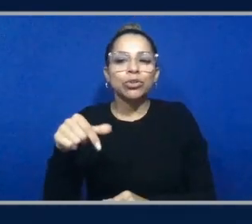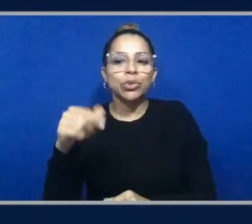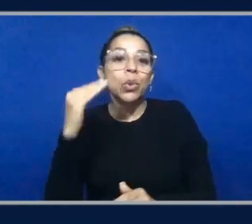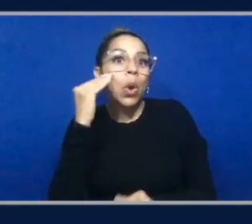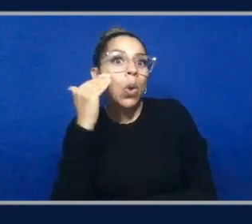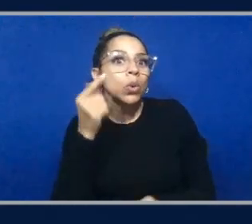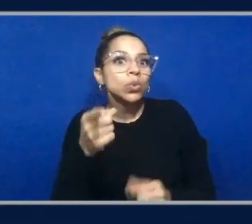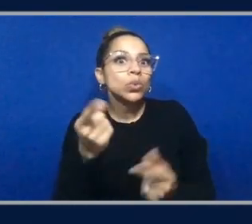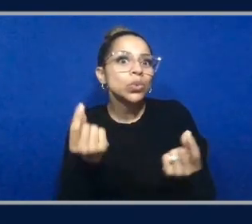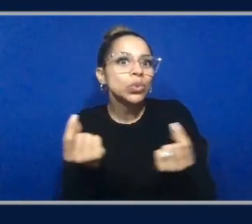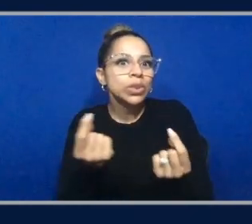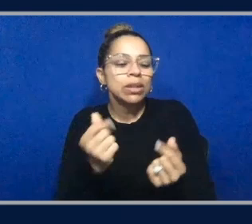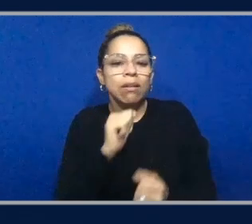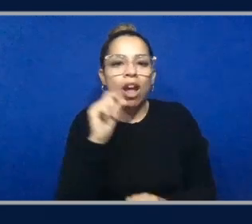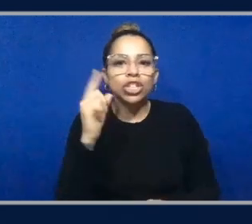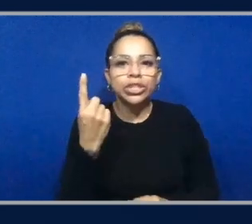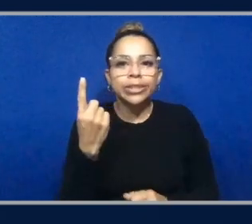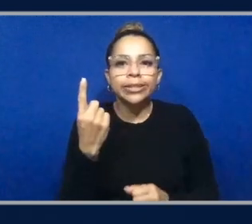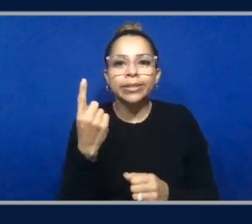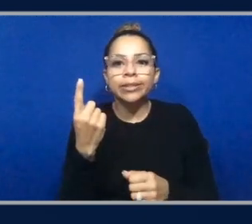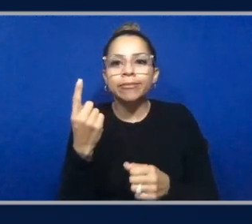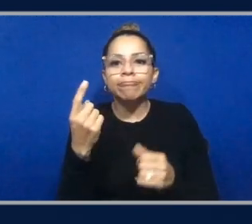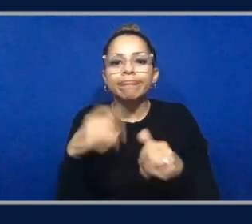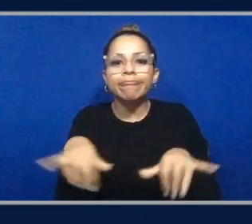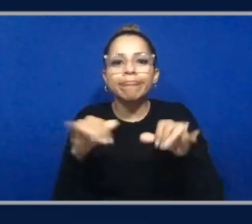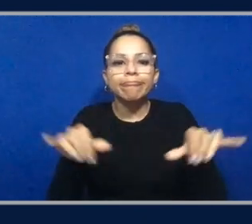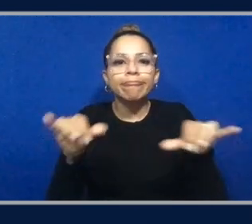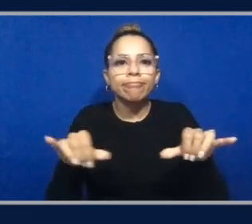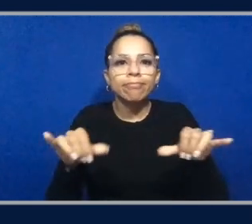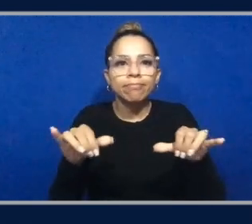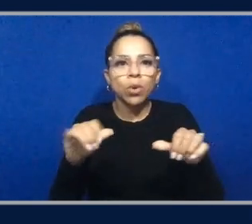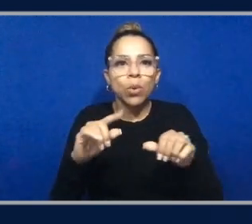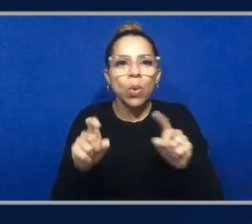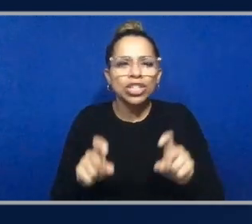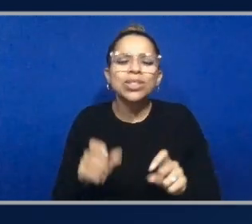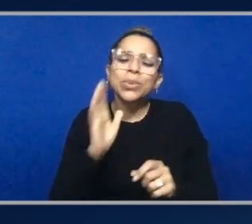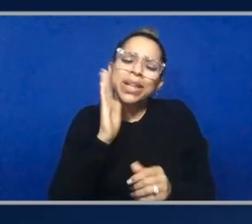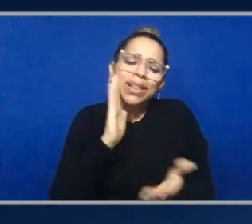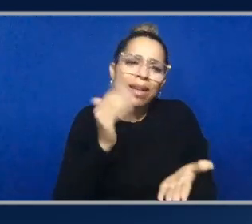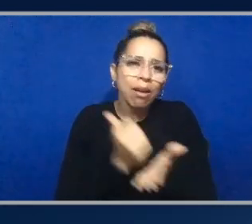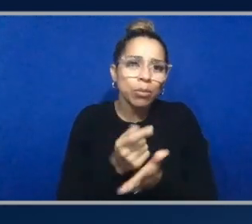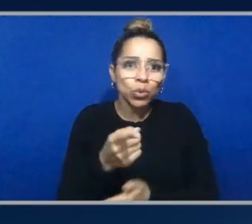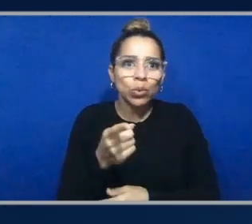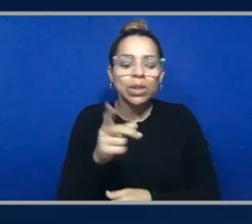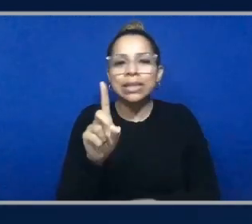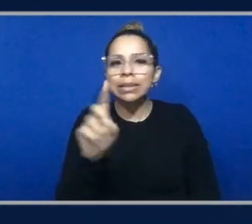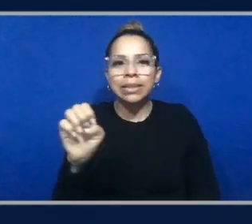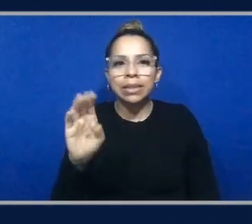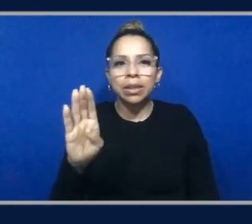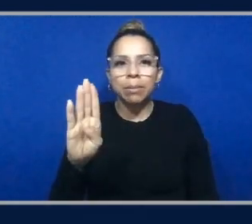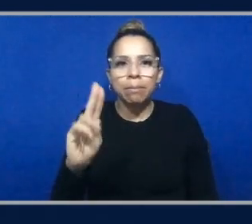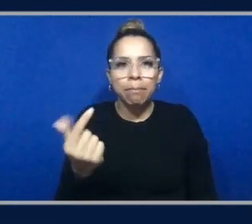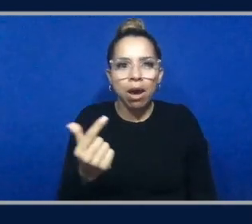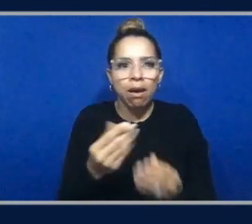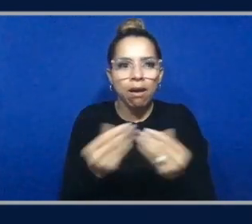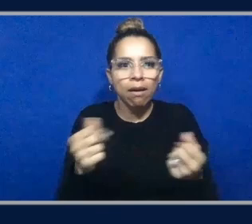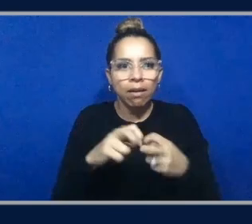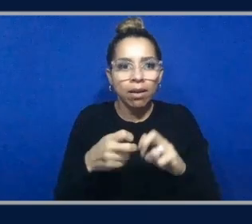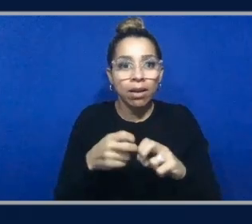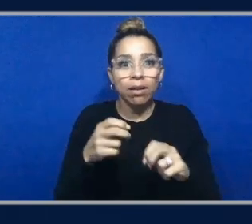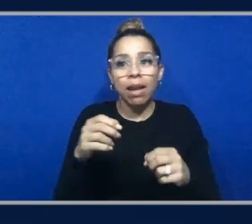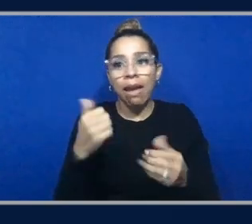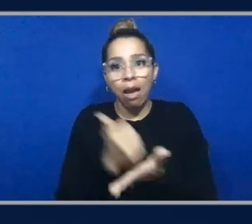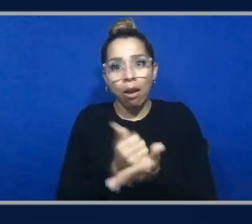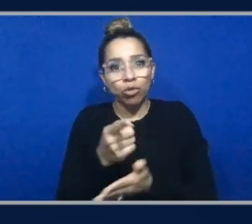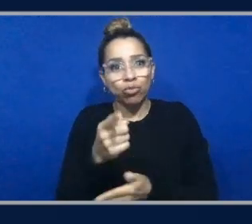questions about it's obviously answering generic questions, like helping you debug and say, how do I write this code? But it also knows about